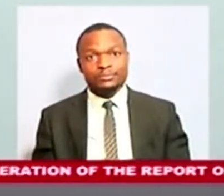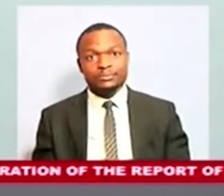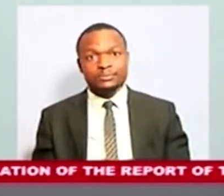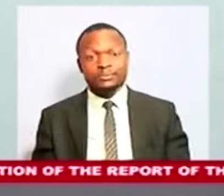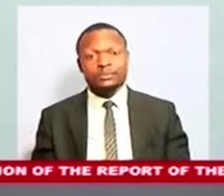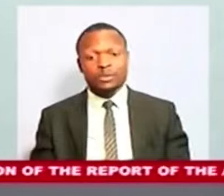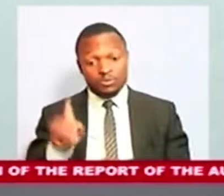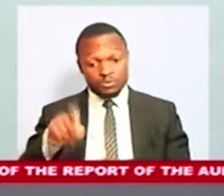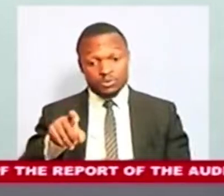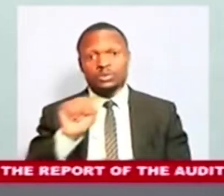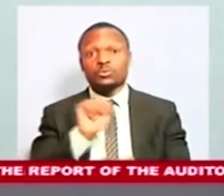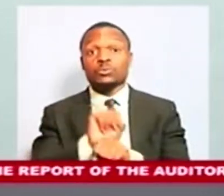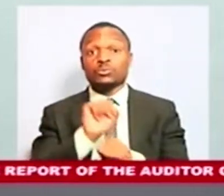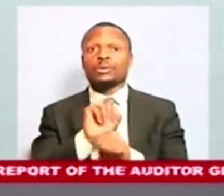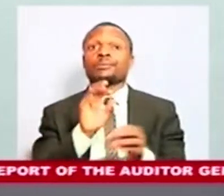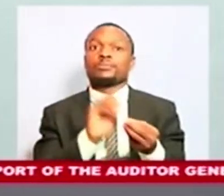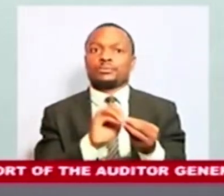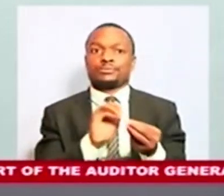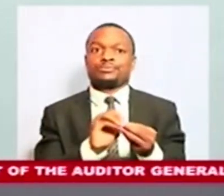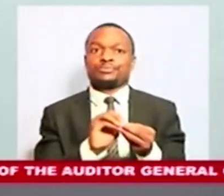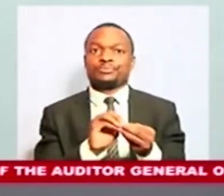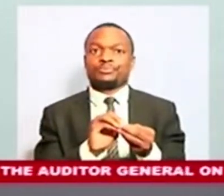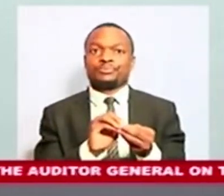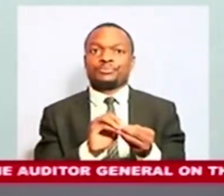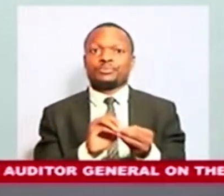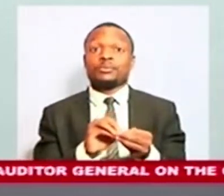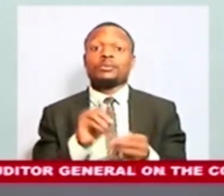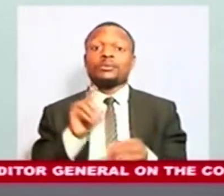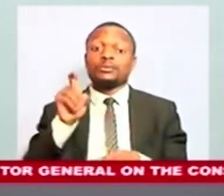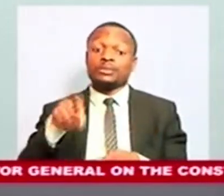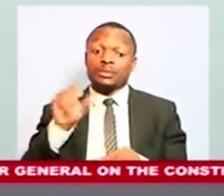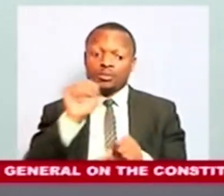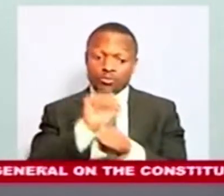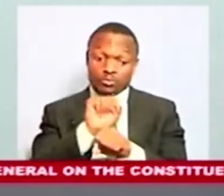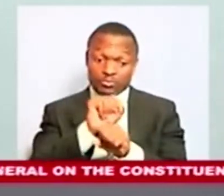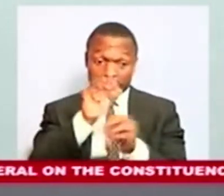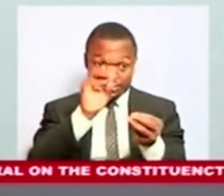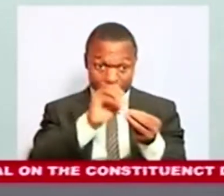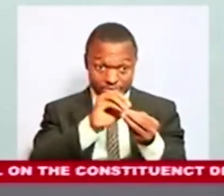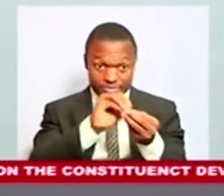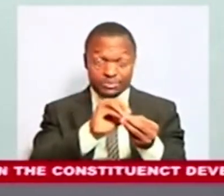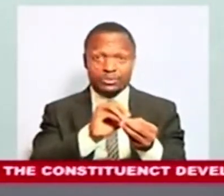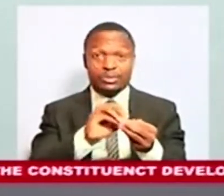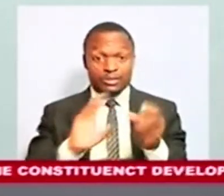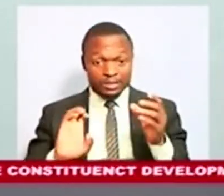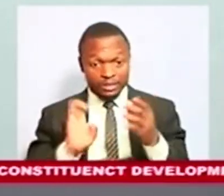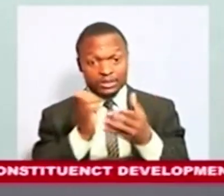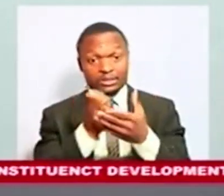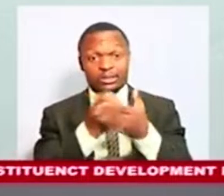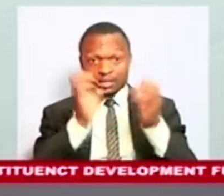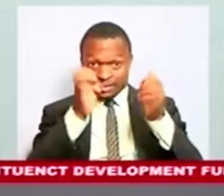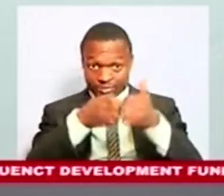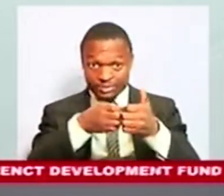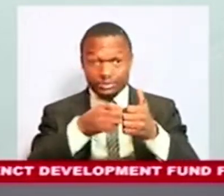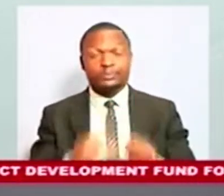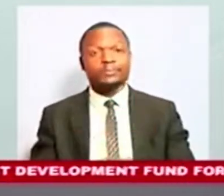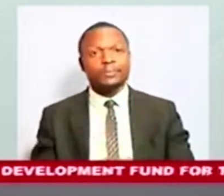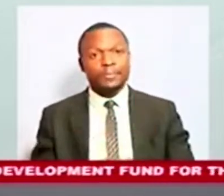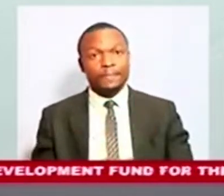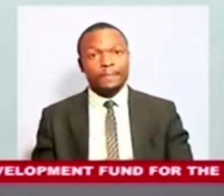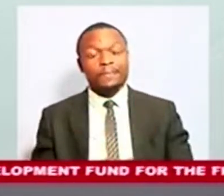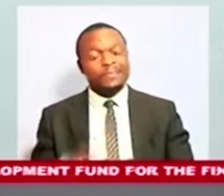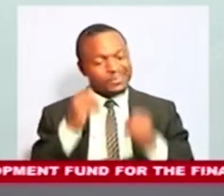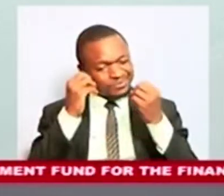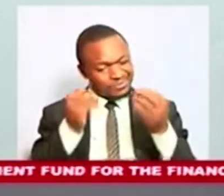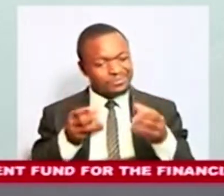we need to do more. We need to do more, engage the banks, and there are a lot